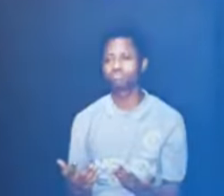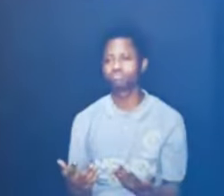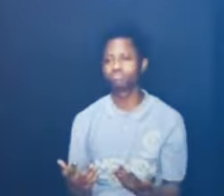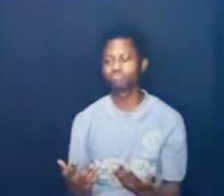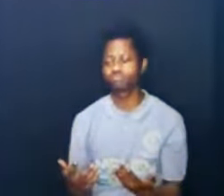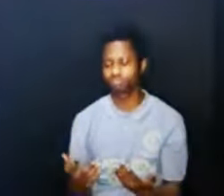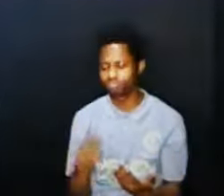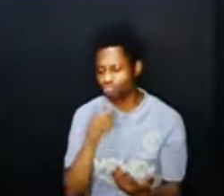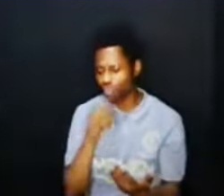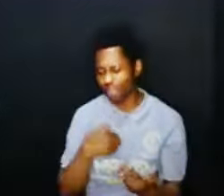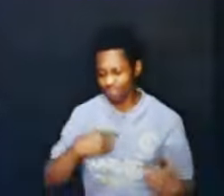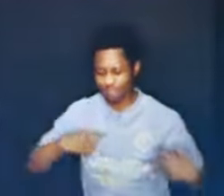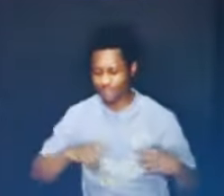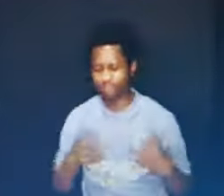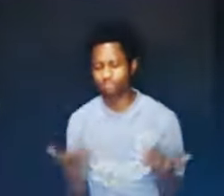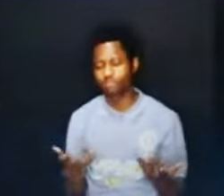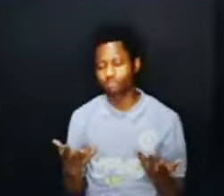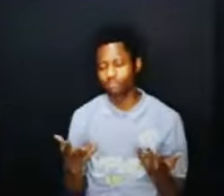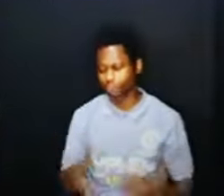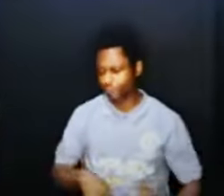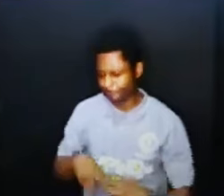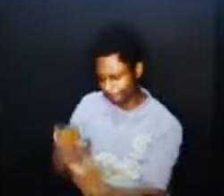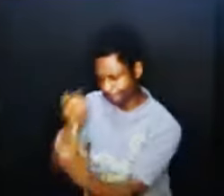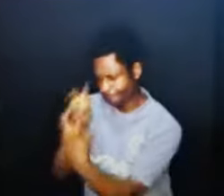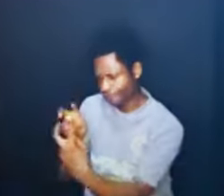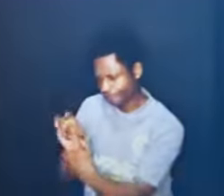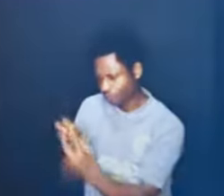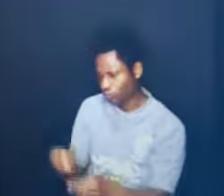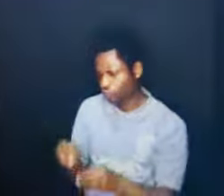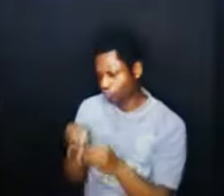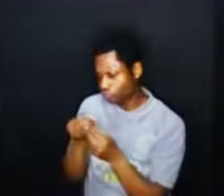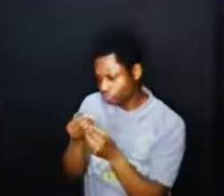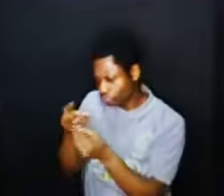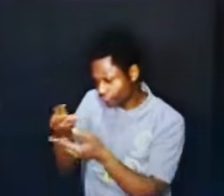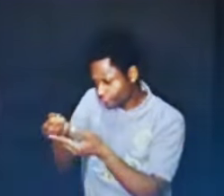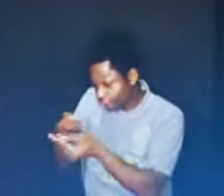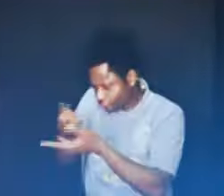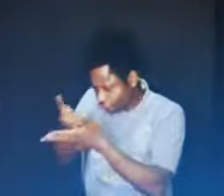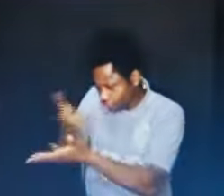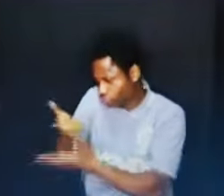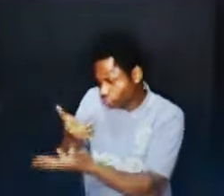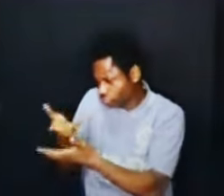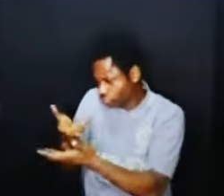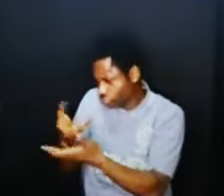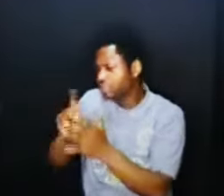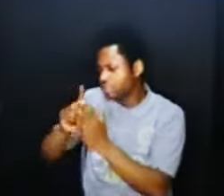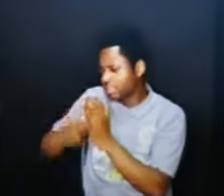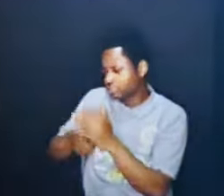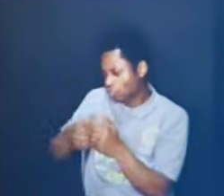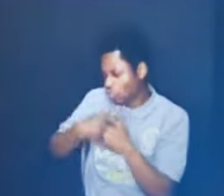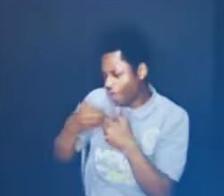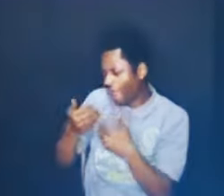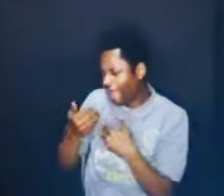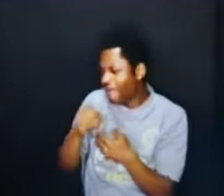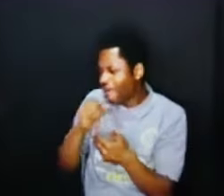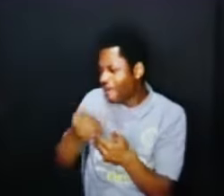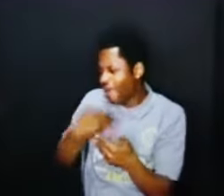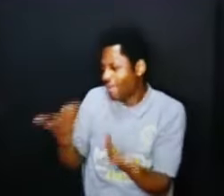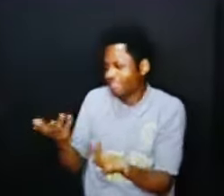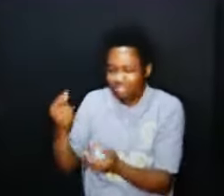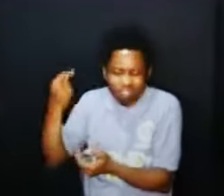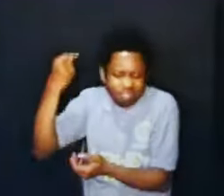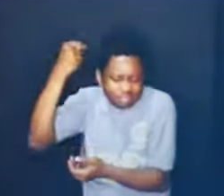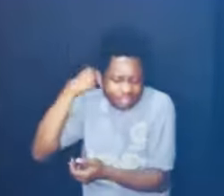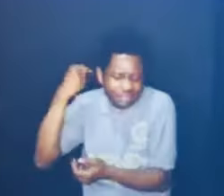yemfa yaudi e bia nhyeyem to confront an offender ten ye be ya se obi aye mbrebi e bet me akona nim na without malice ah ye bet me aye a